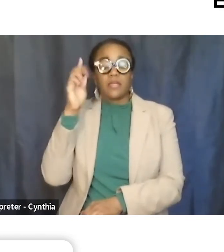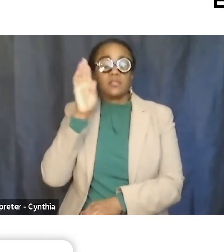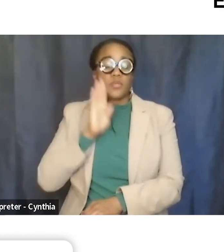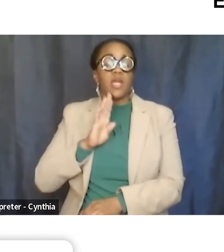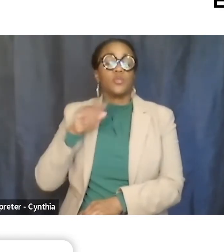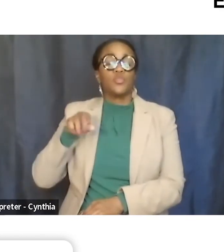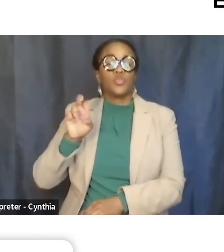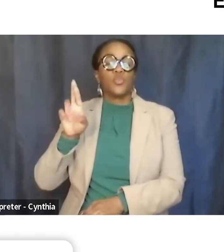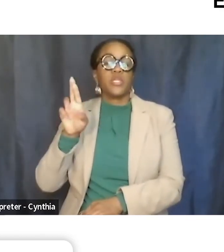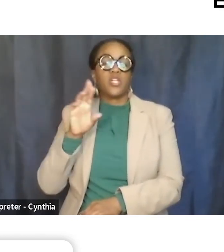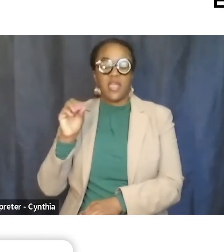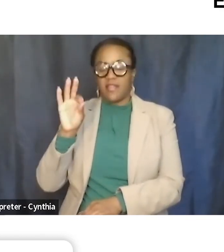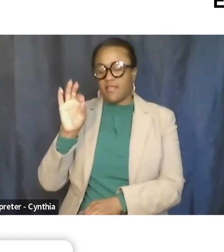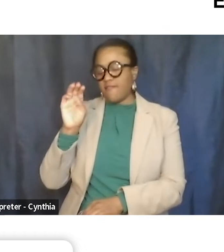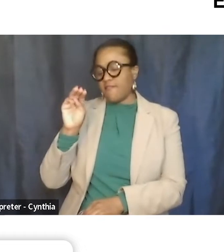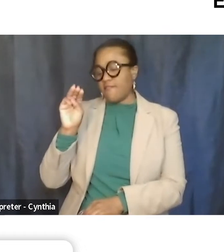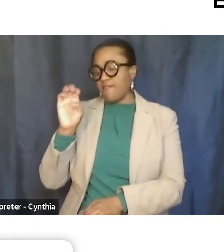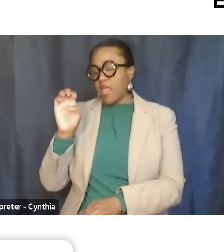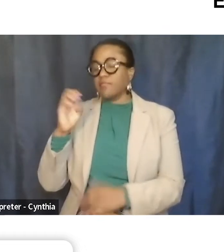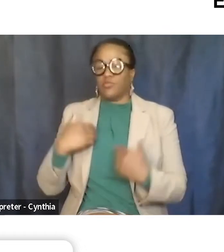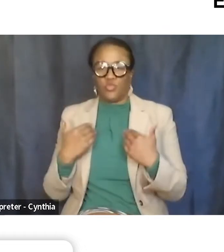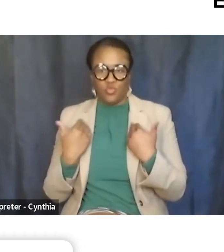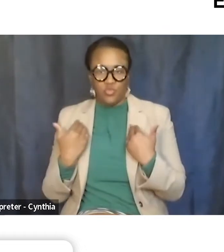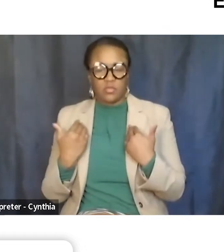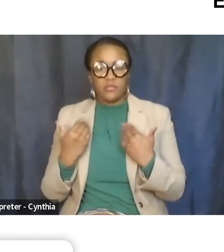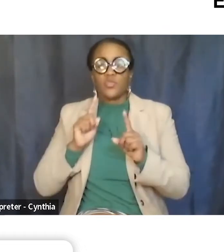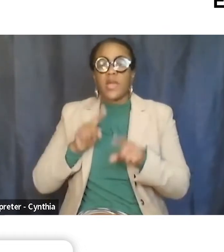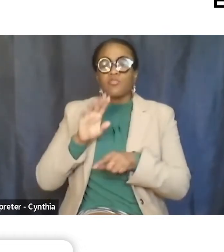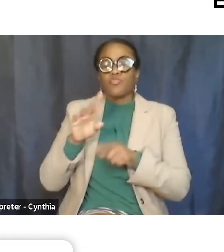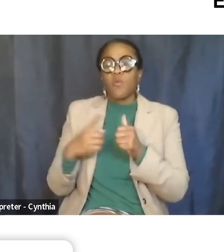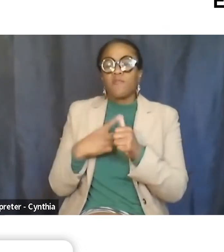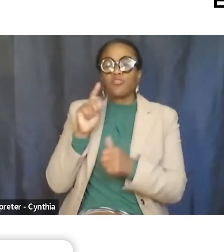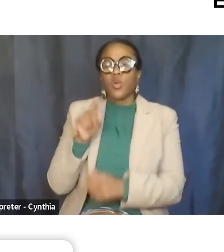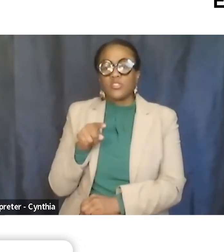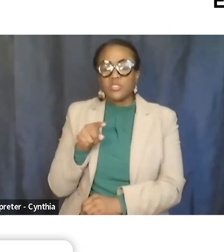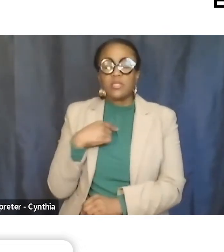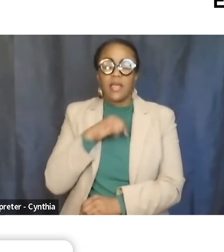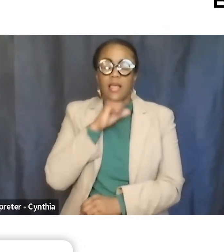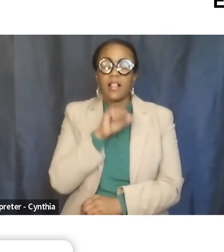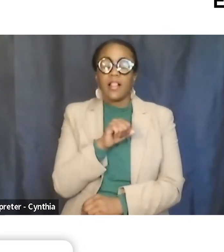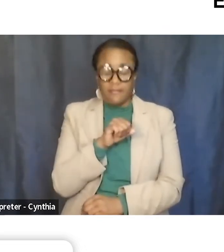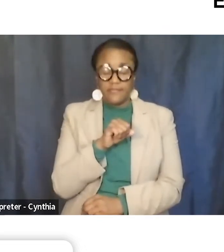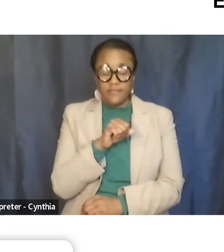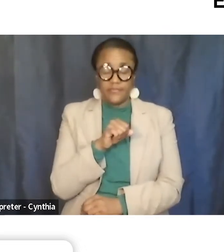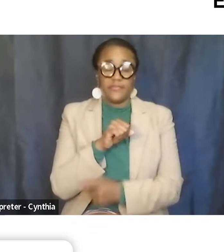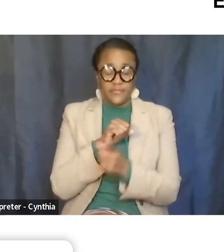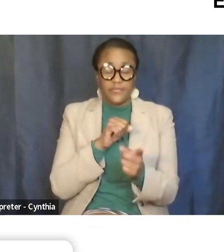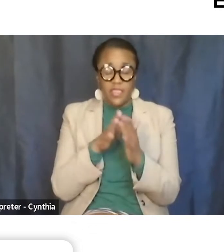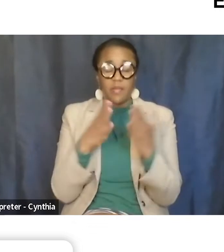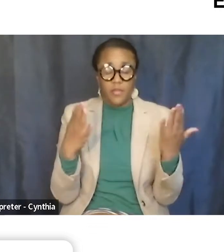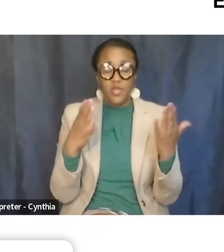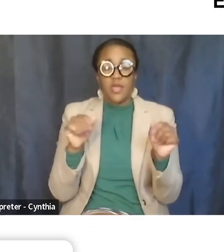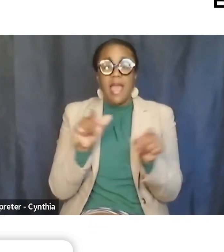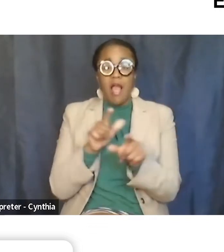And so to answer your first question, like, I love the book of